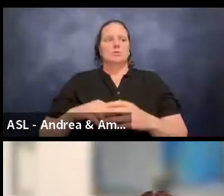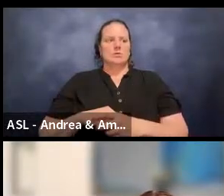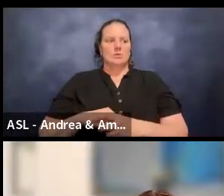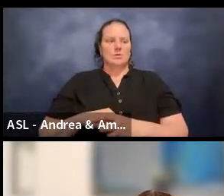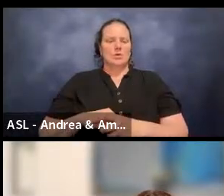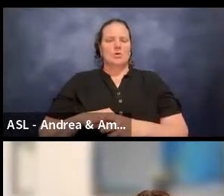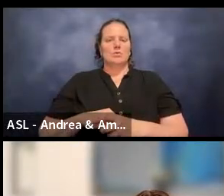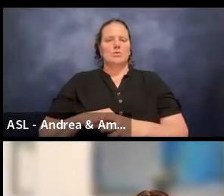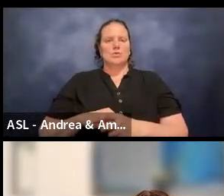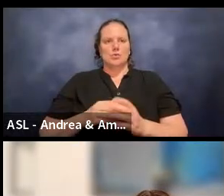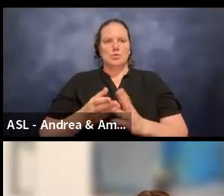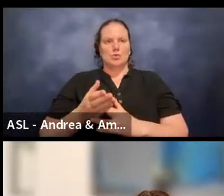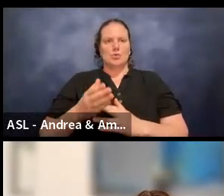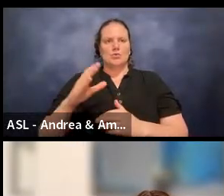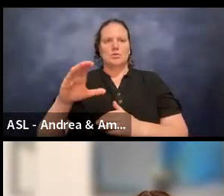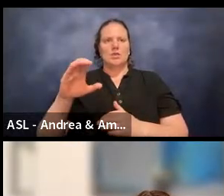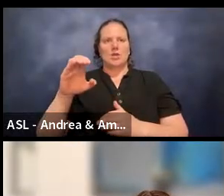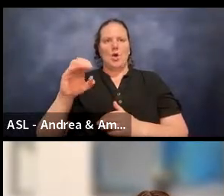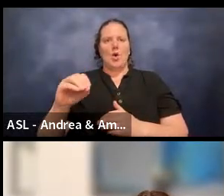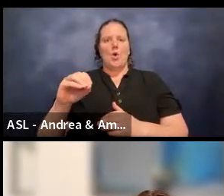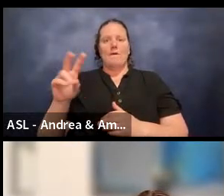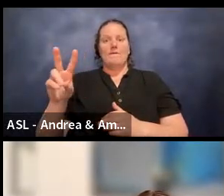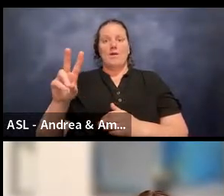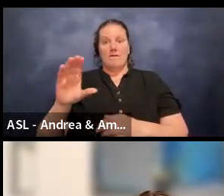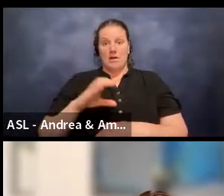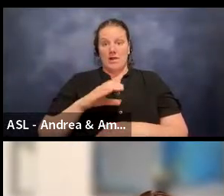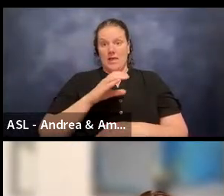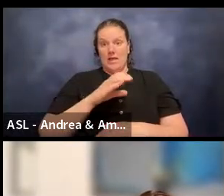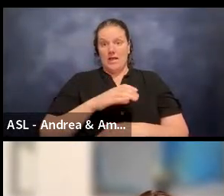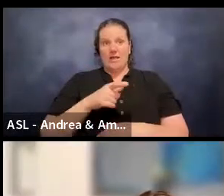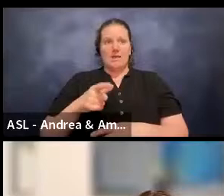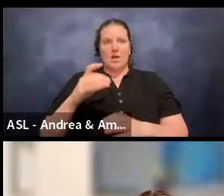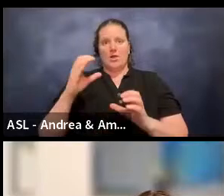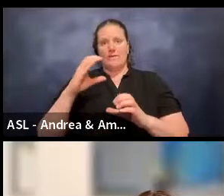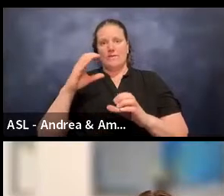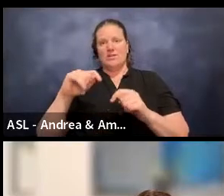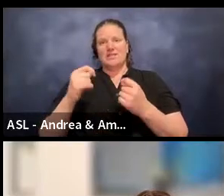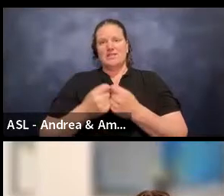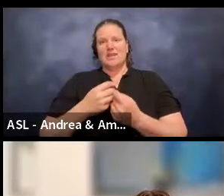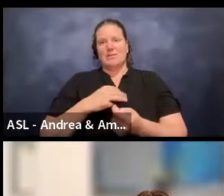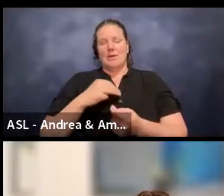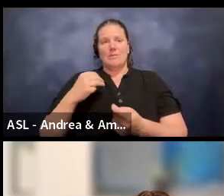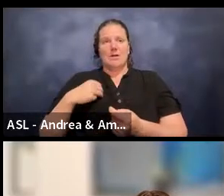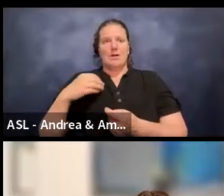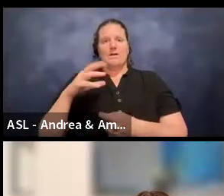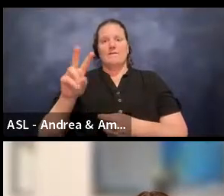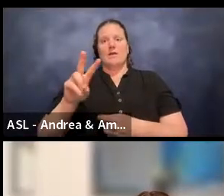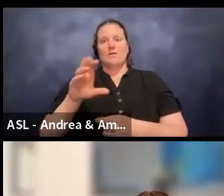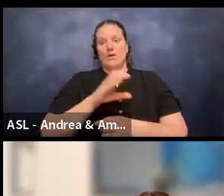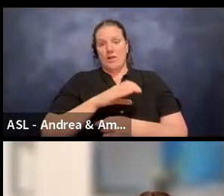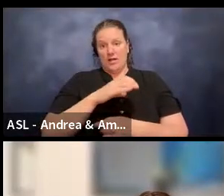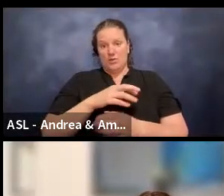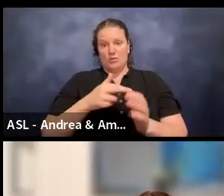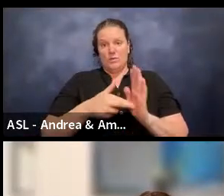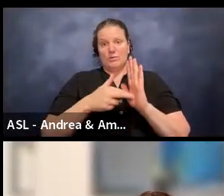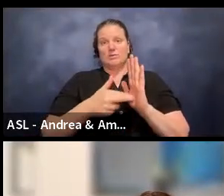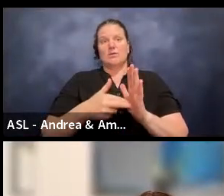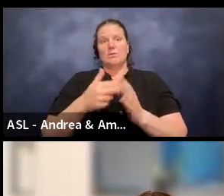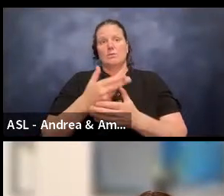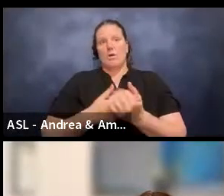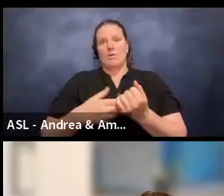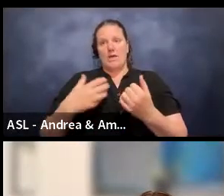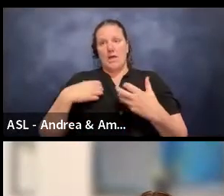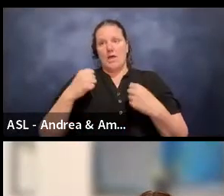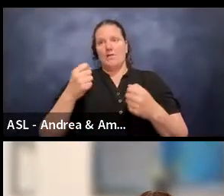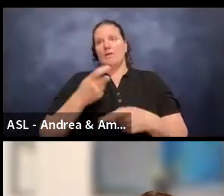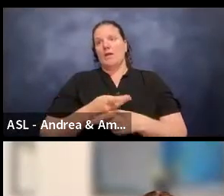through the CEO of Vancouver Clinic, and they were looking for a team member at the Vancouver Clinic who could represent both healthcare as well